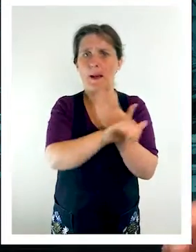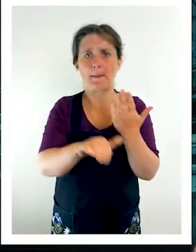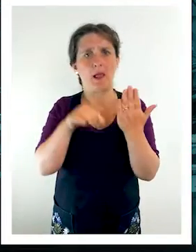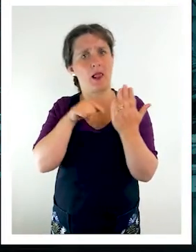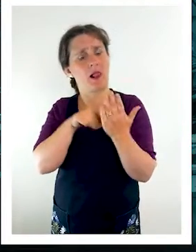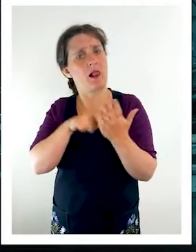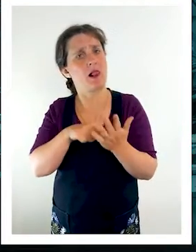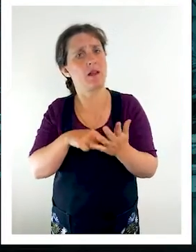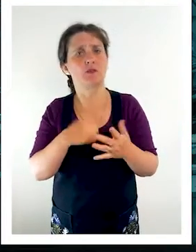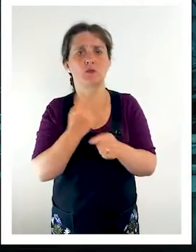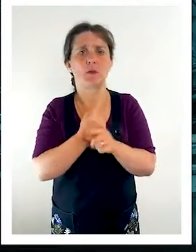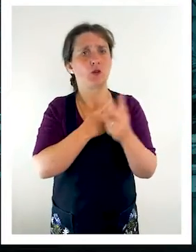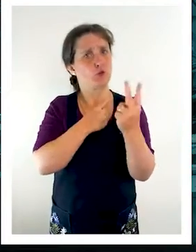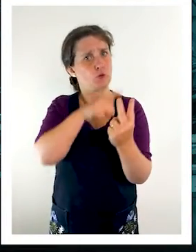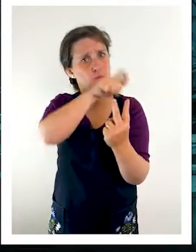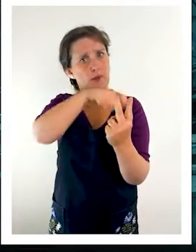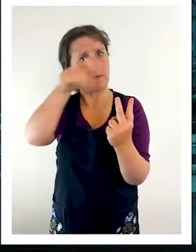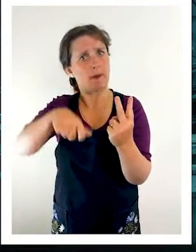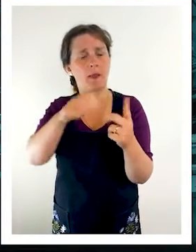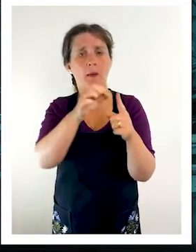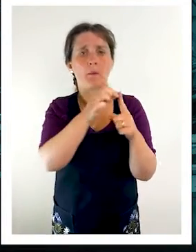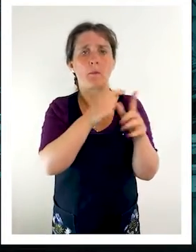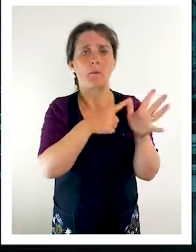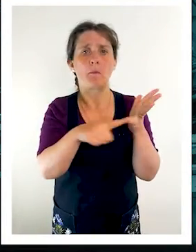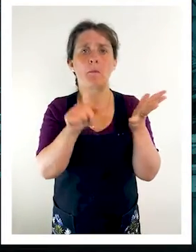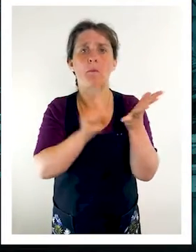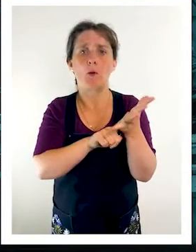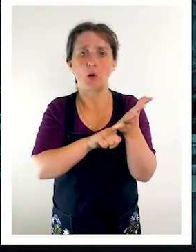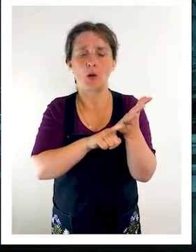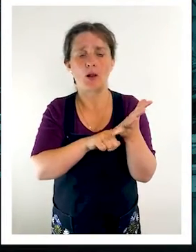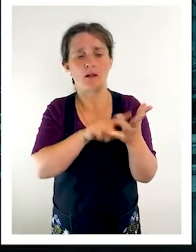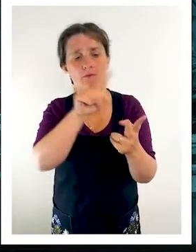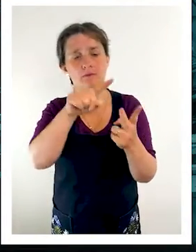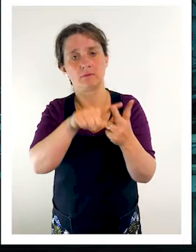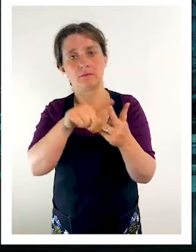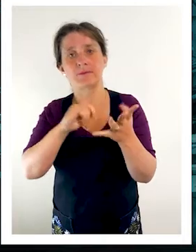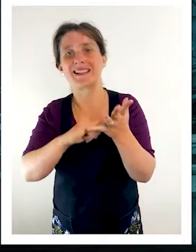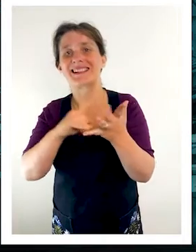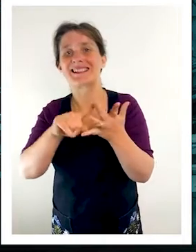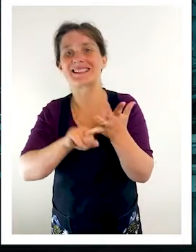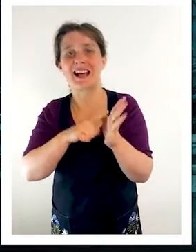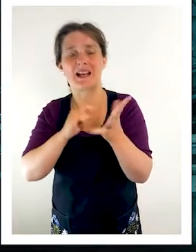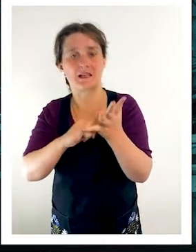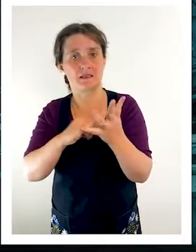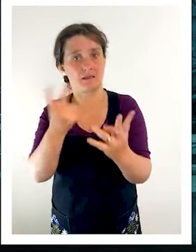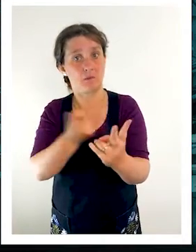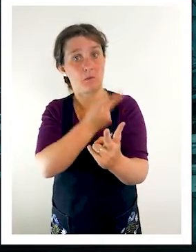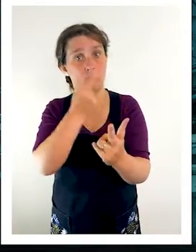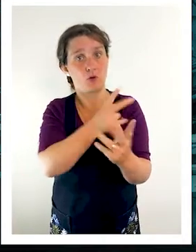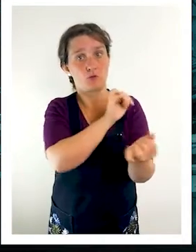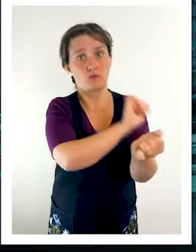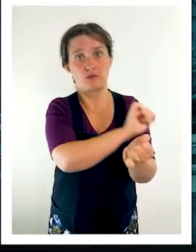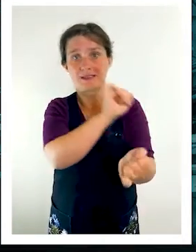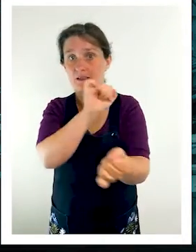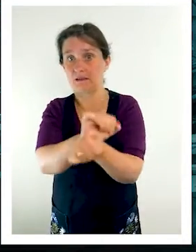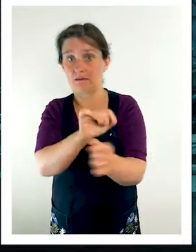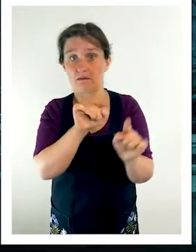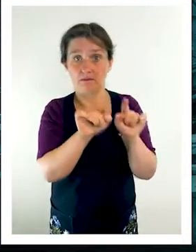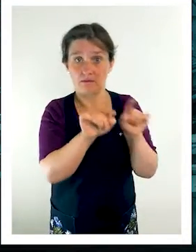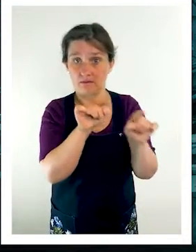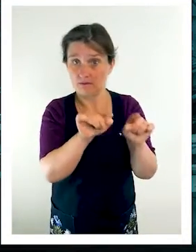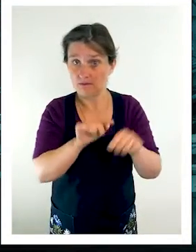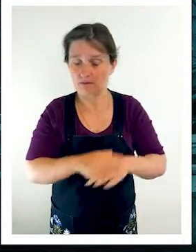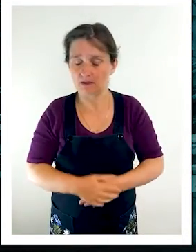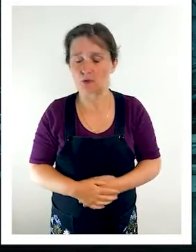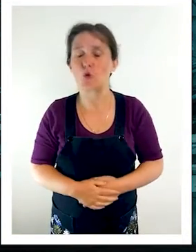guys, Paul and Silas, and they had found themselves in a very dangerous situation. They were in prison.